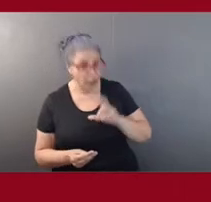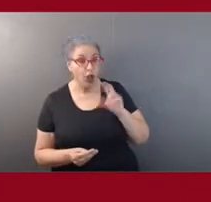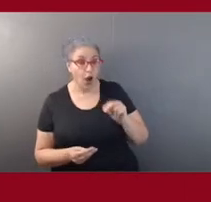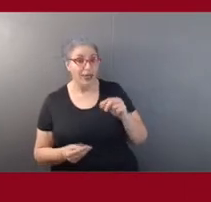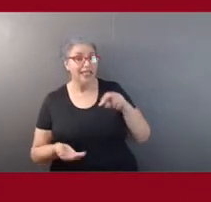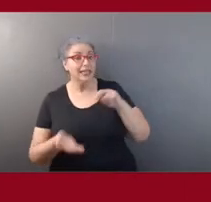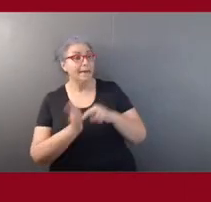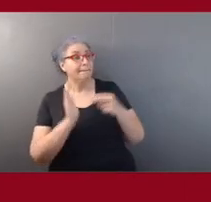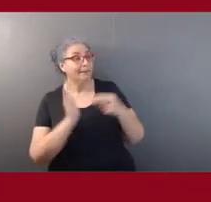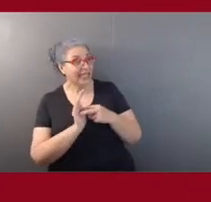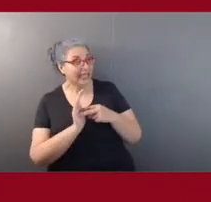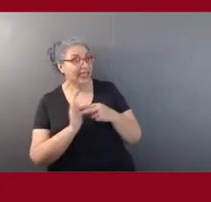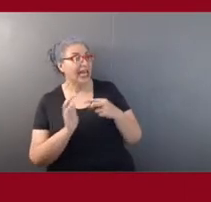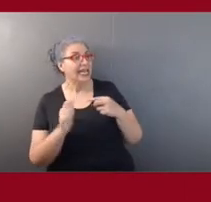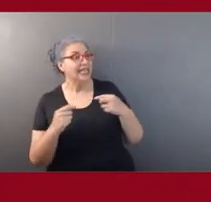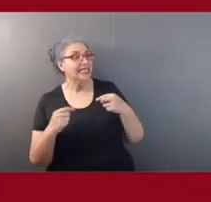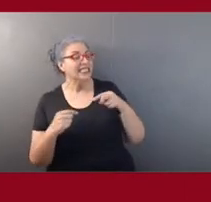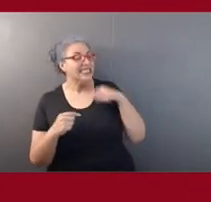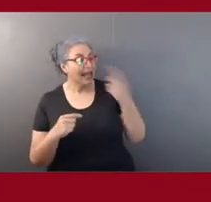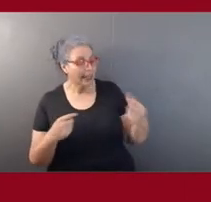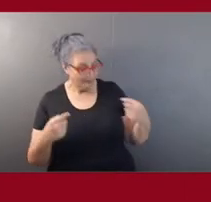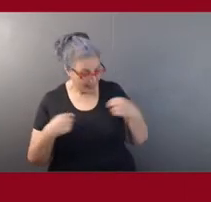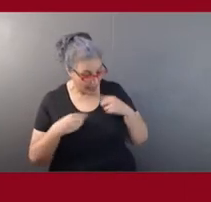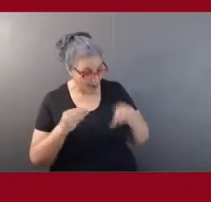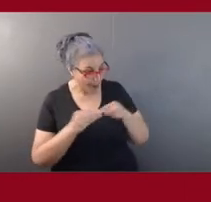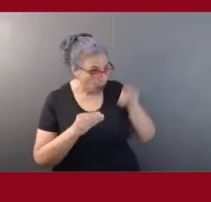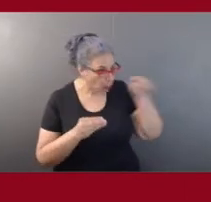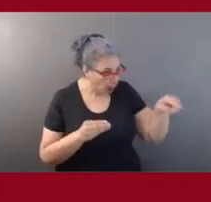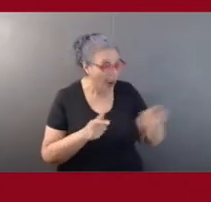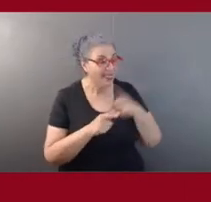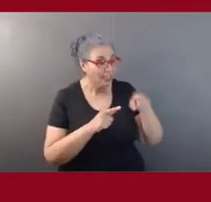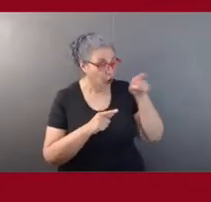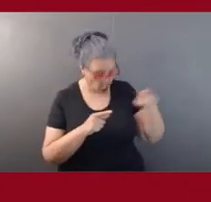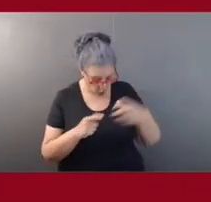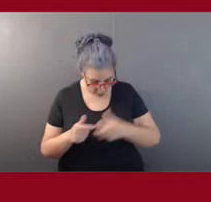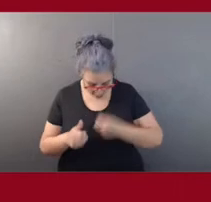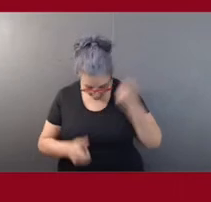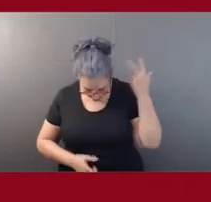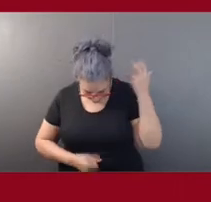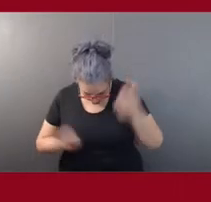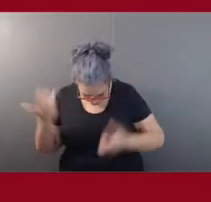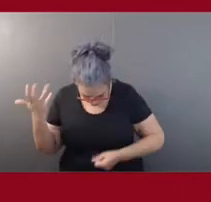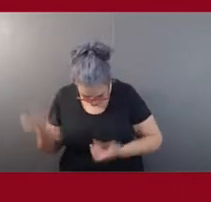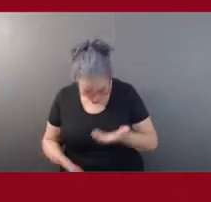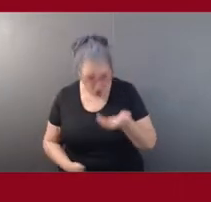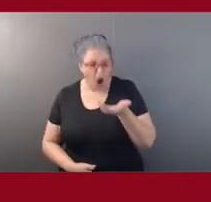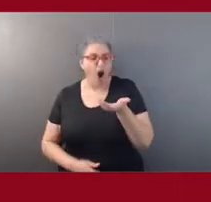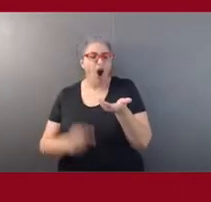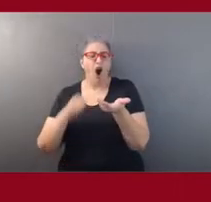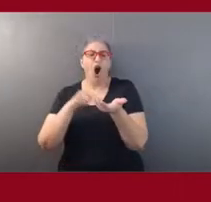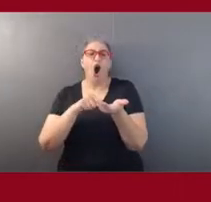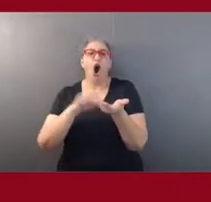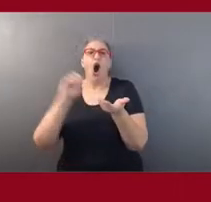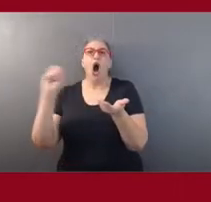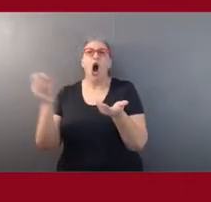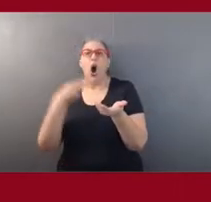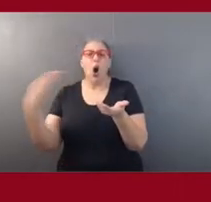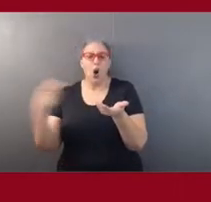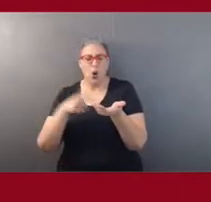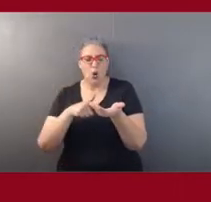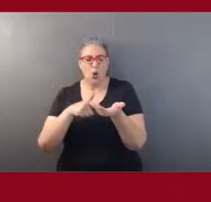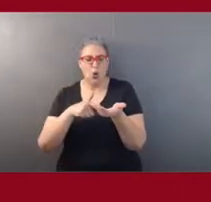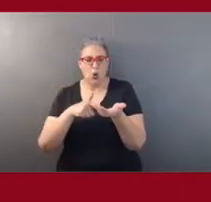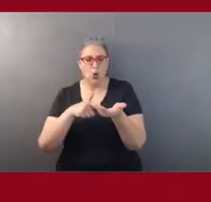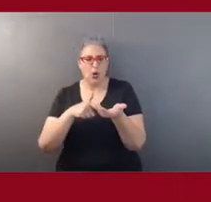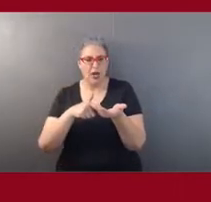you. It's you looking inward and trying to figure out, like, what is it that you're bringing to the table